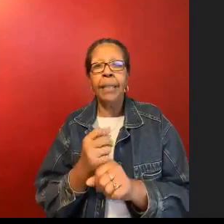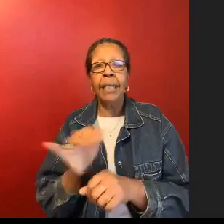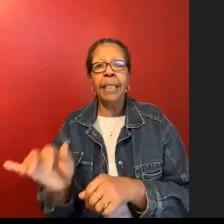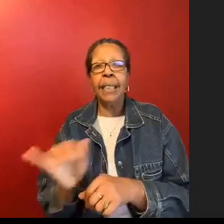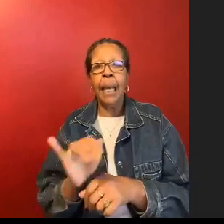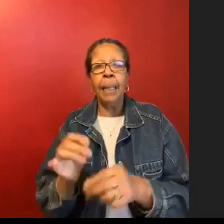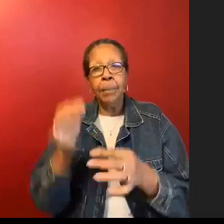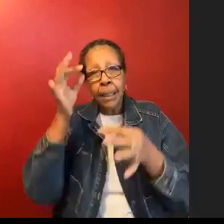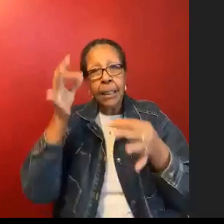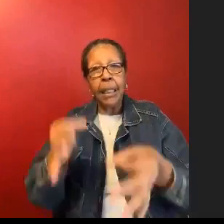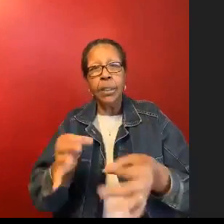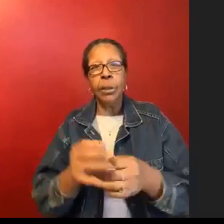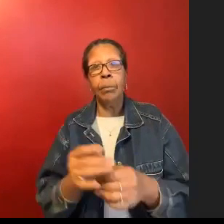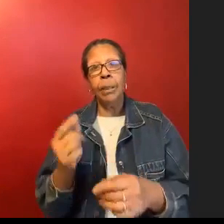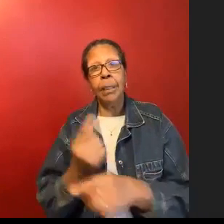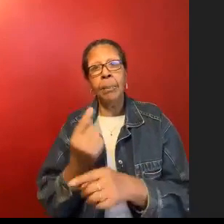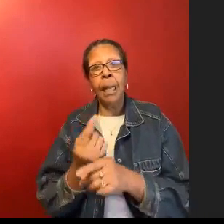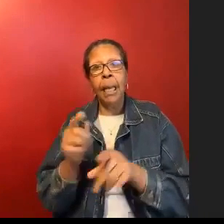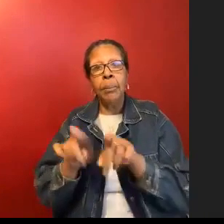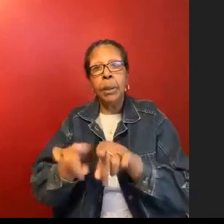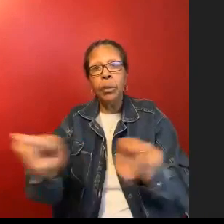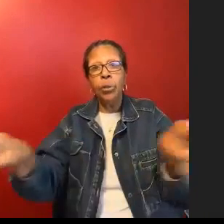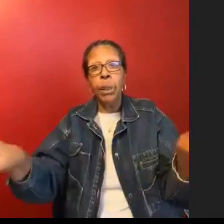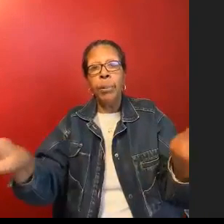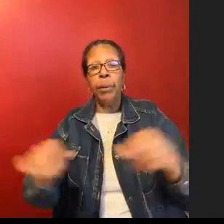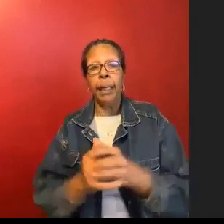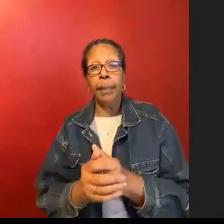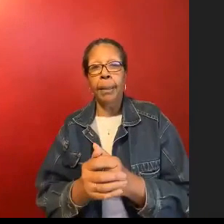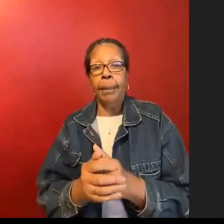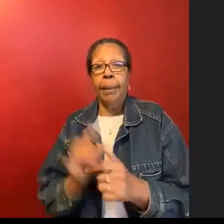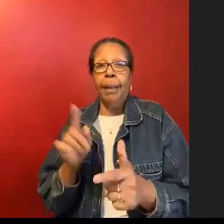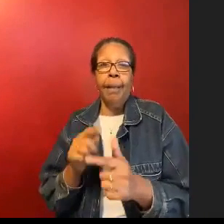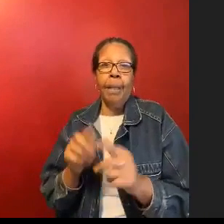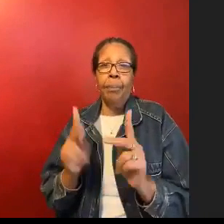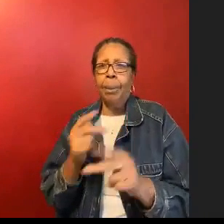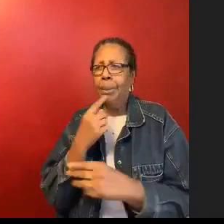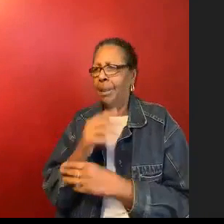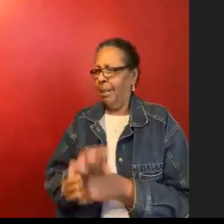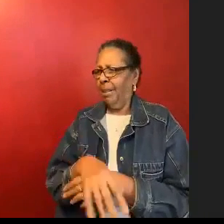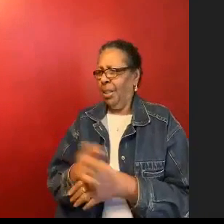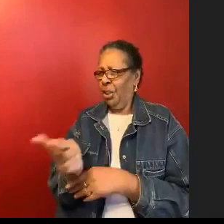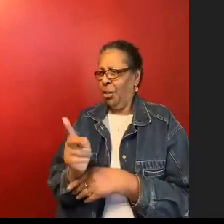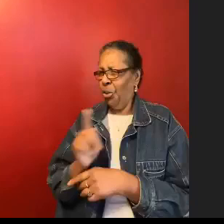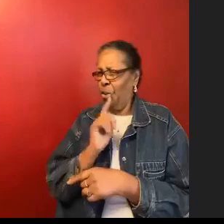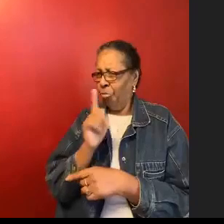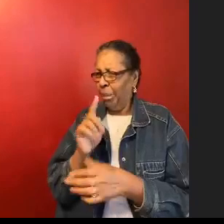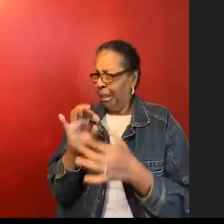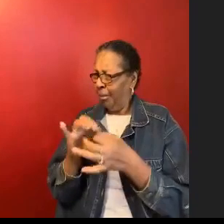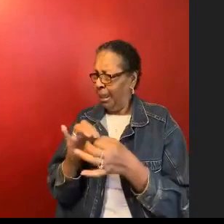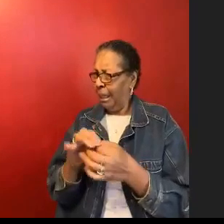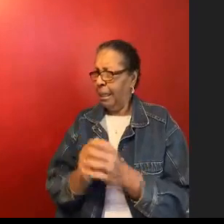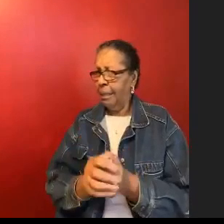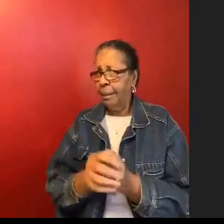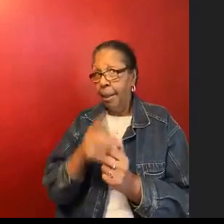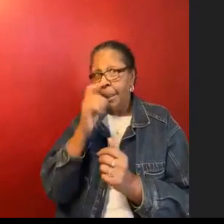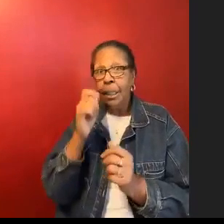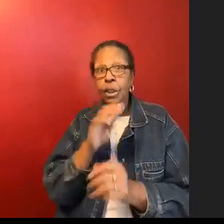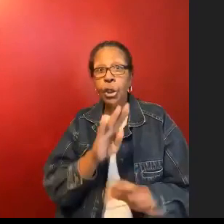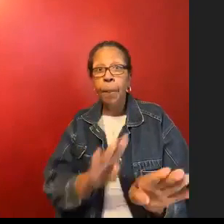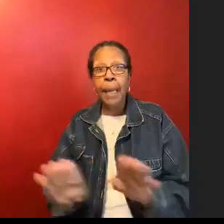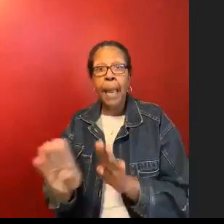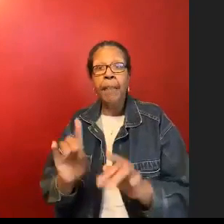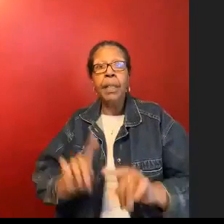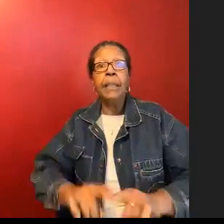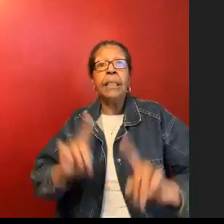And sometimes people ask, are you two really related? Because you act so different. Doesn't mean that because you are